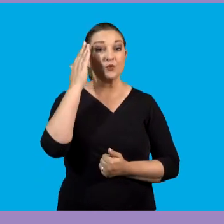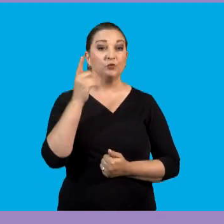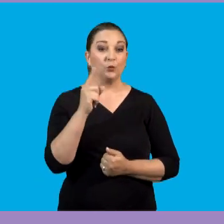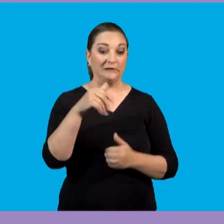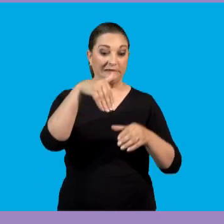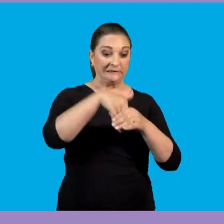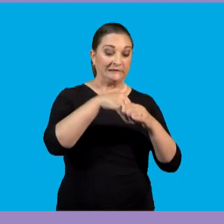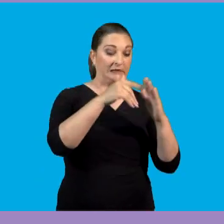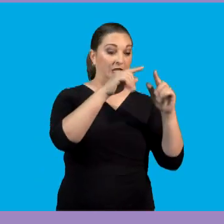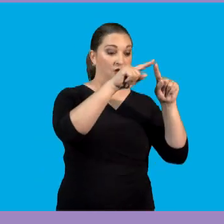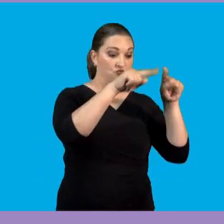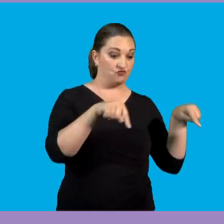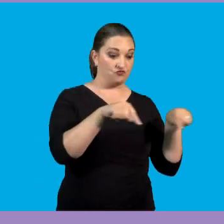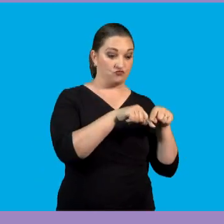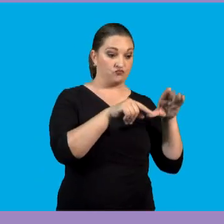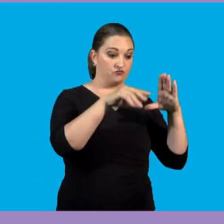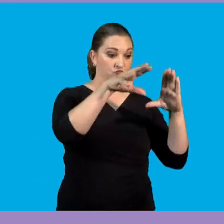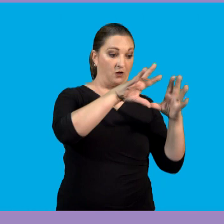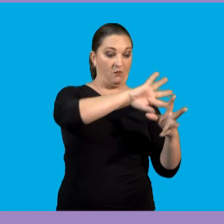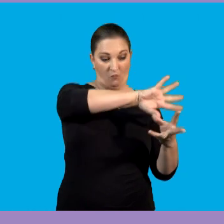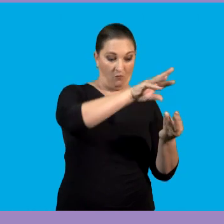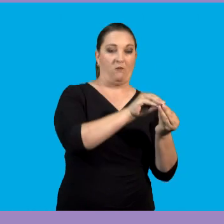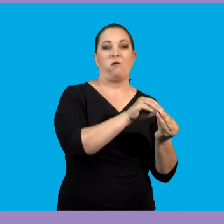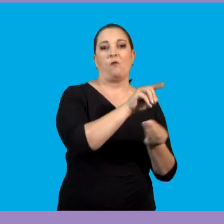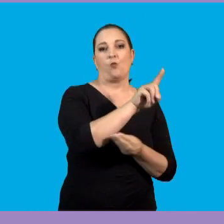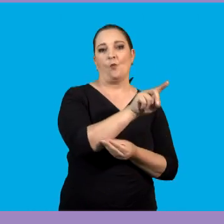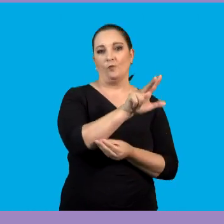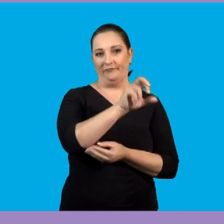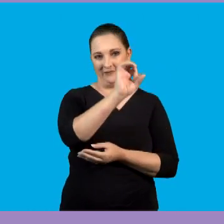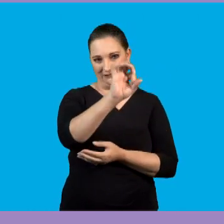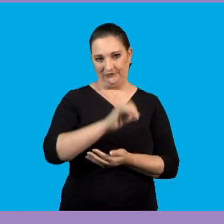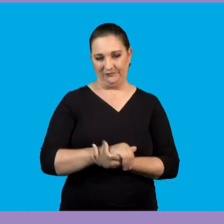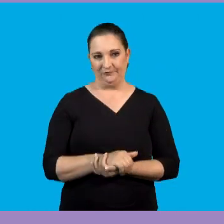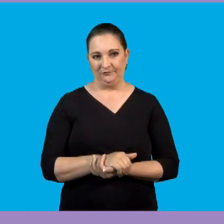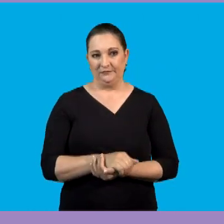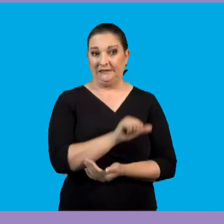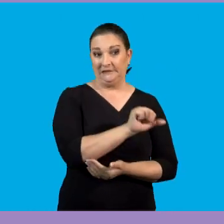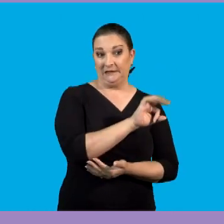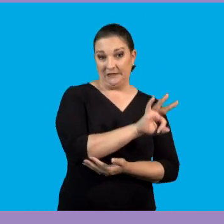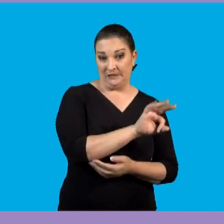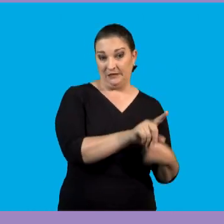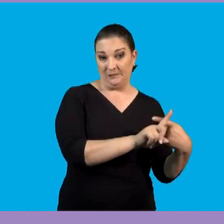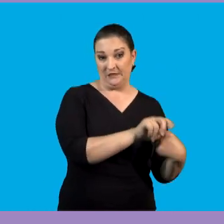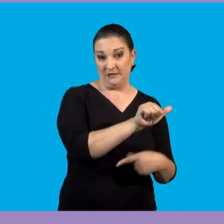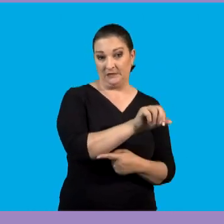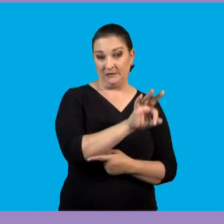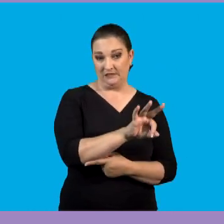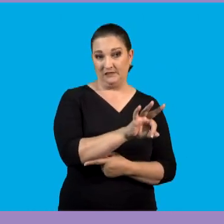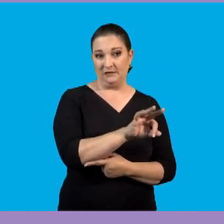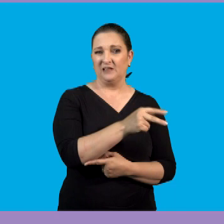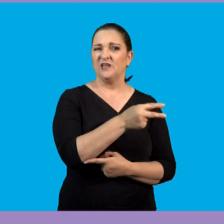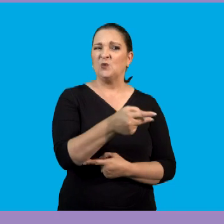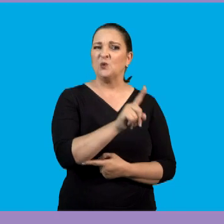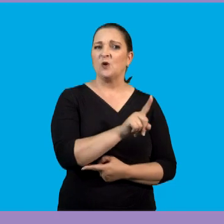that those interior angles of a triangle add up to 180 degrees. Now 63 plus 63